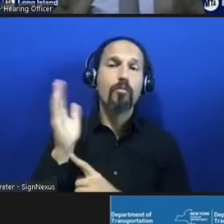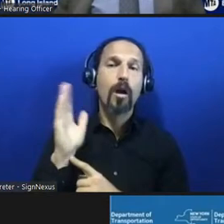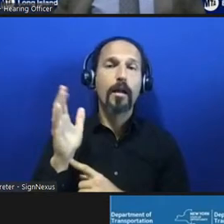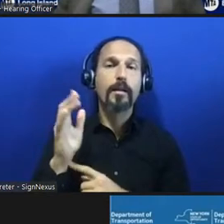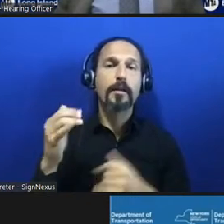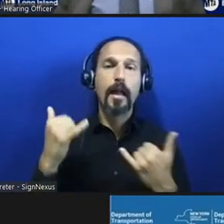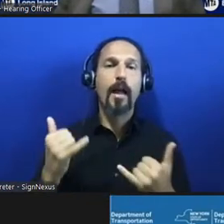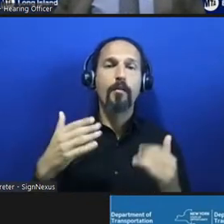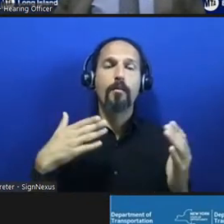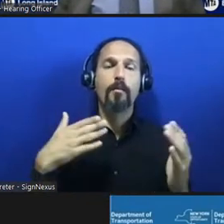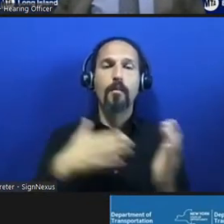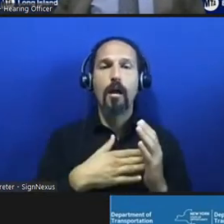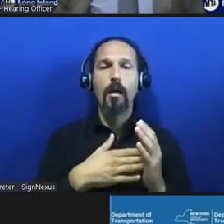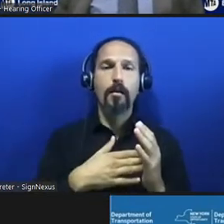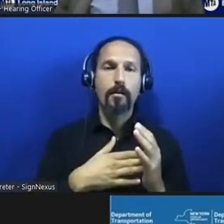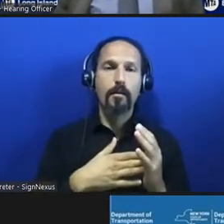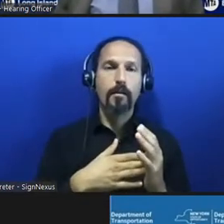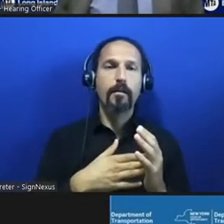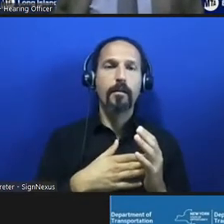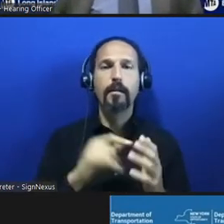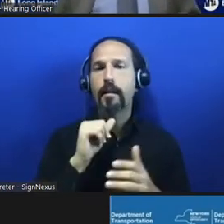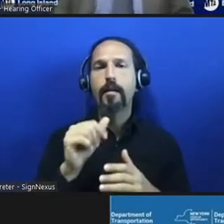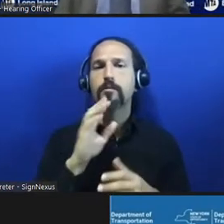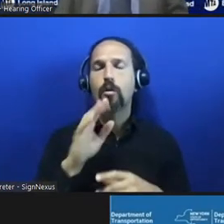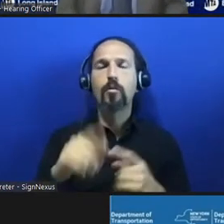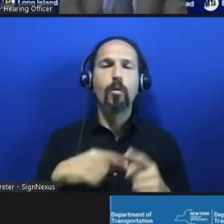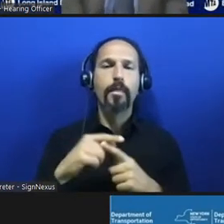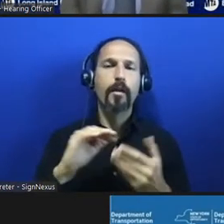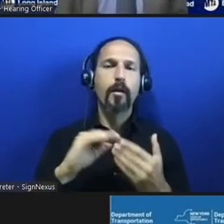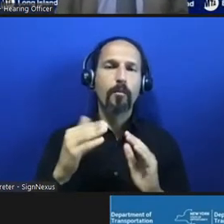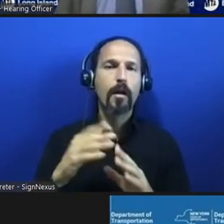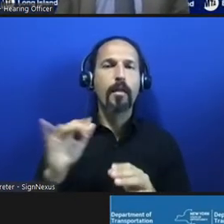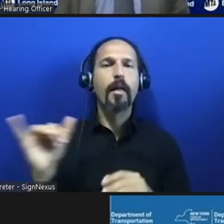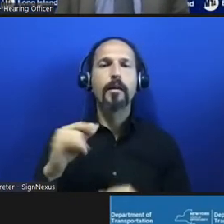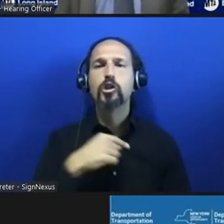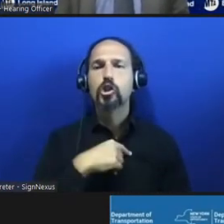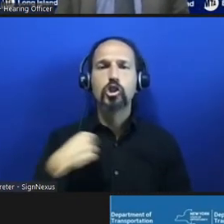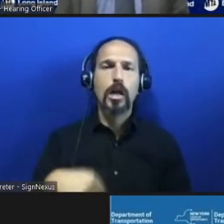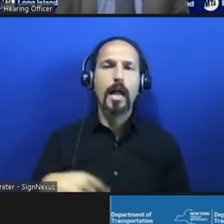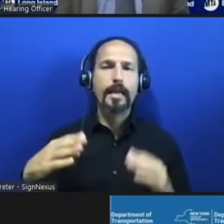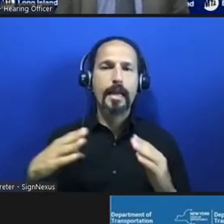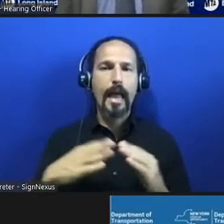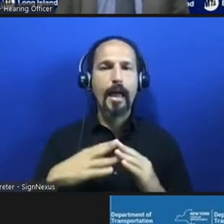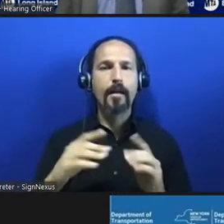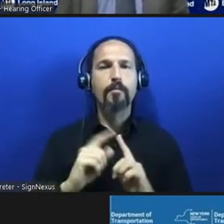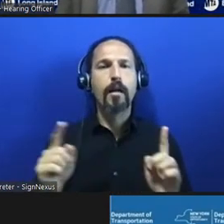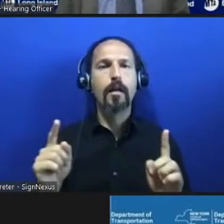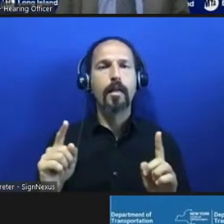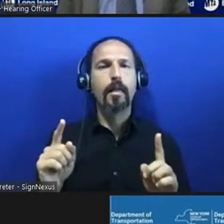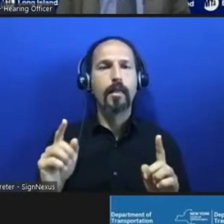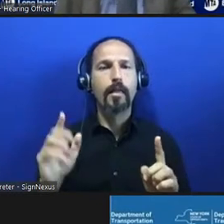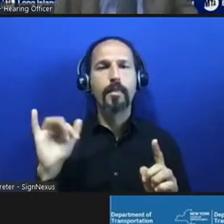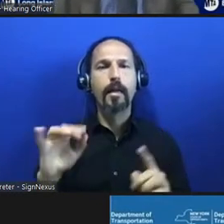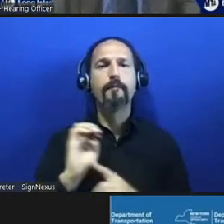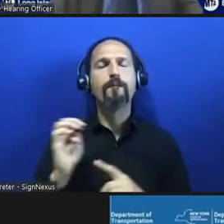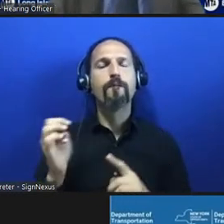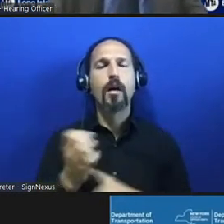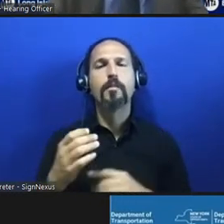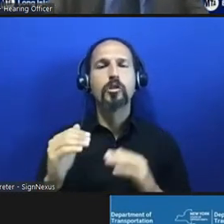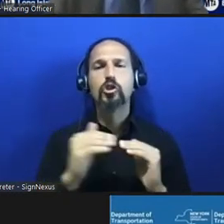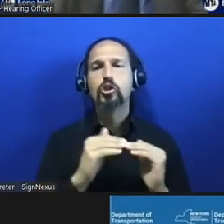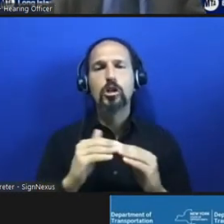a now and biased analysis and not speaking with the communities affected including Chinatown except that the so-called environmental justice